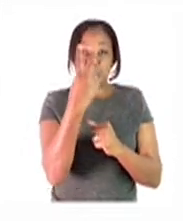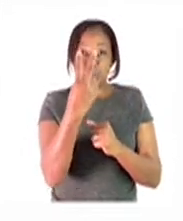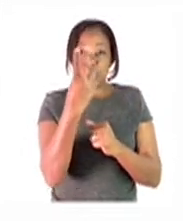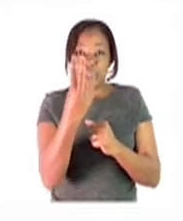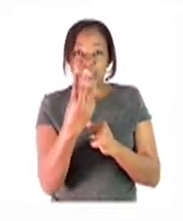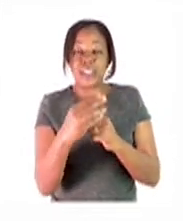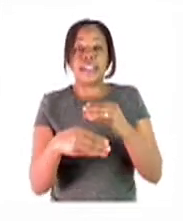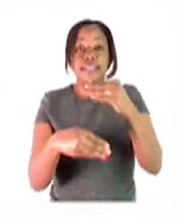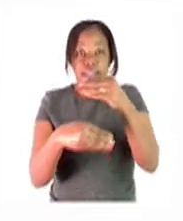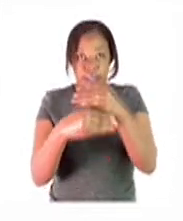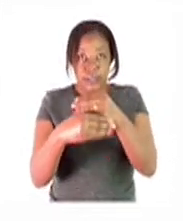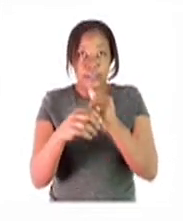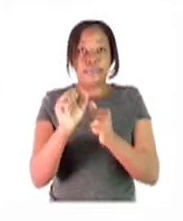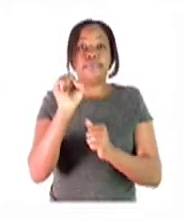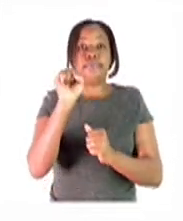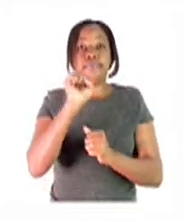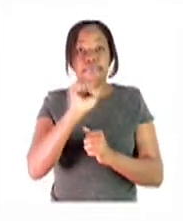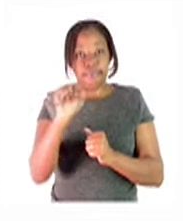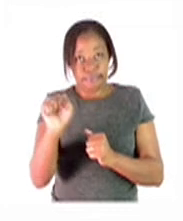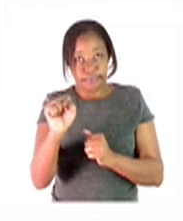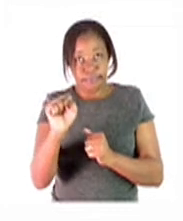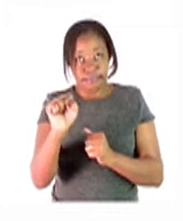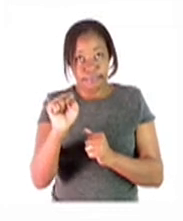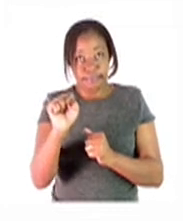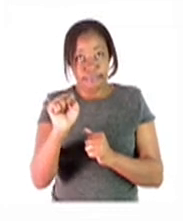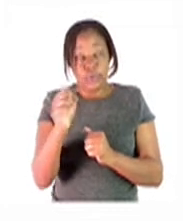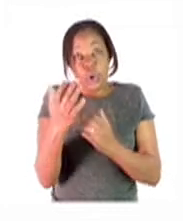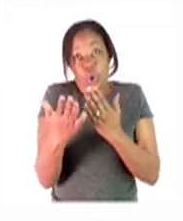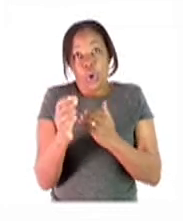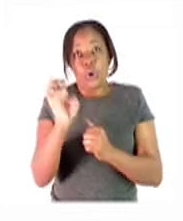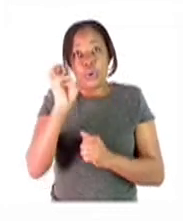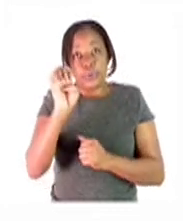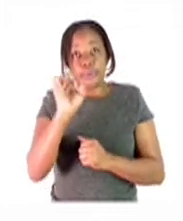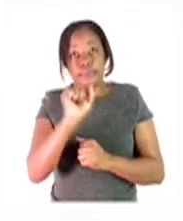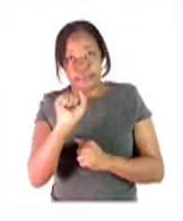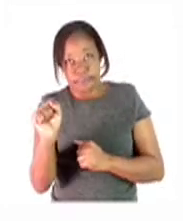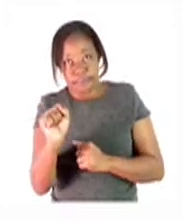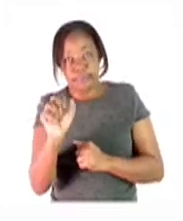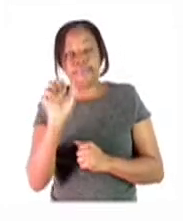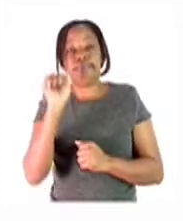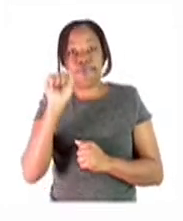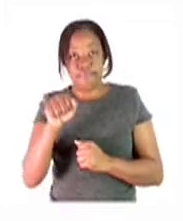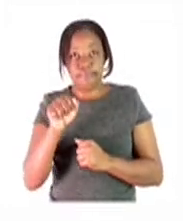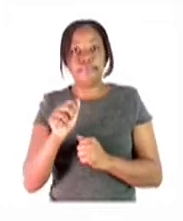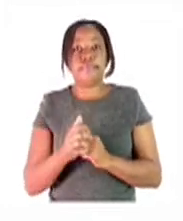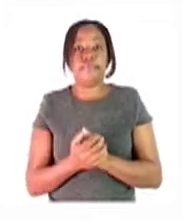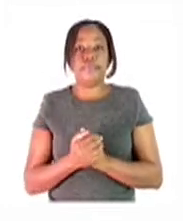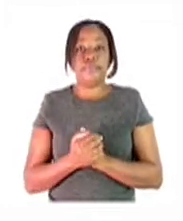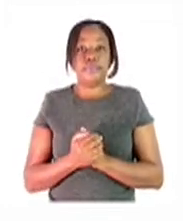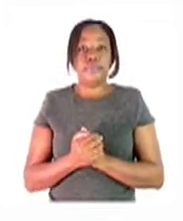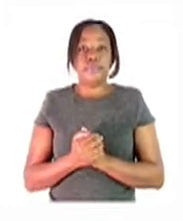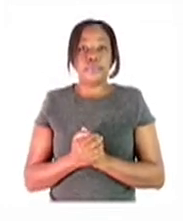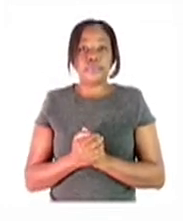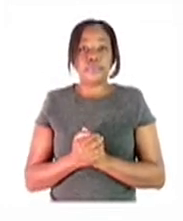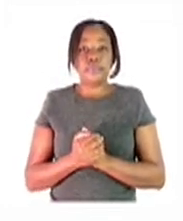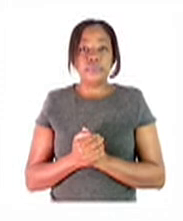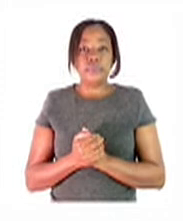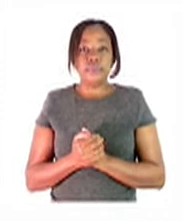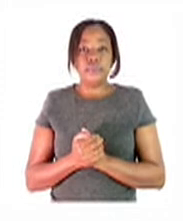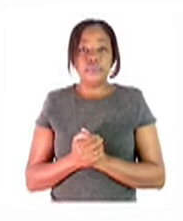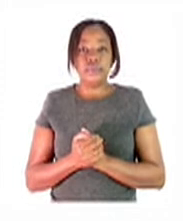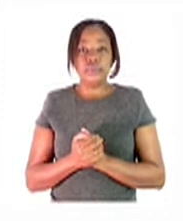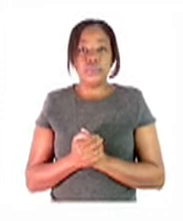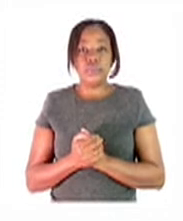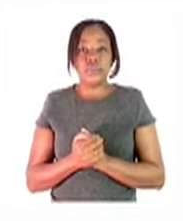But when there are many, we have to add either a S or an ES. So now let's find